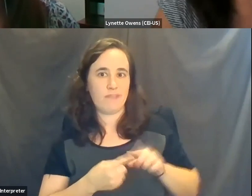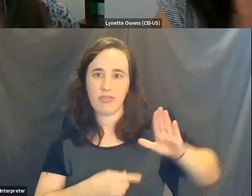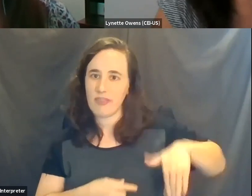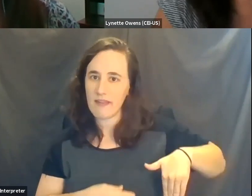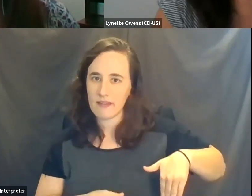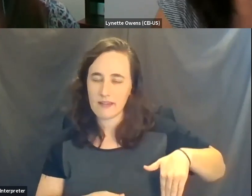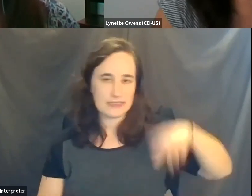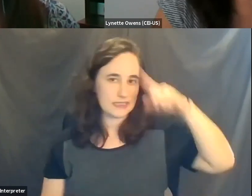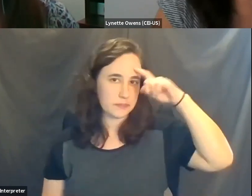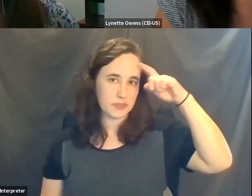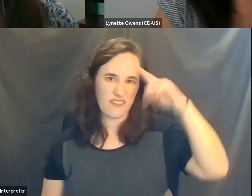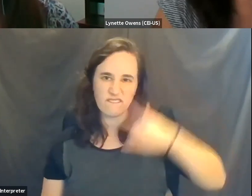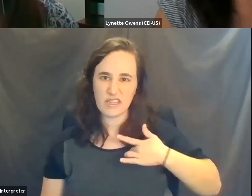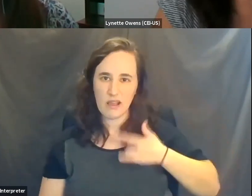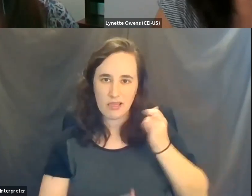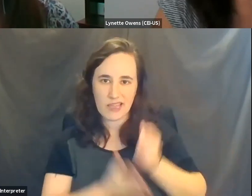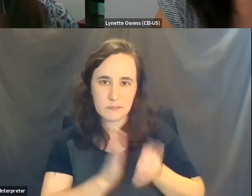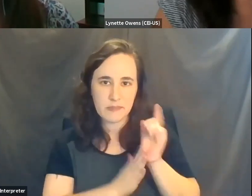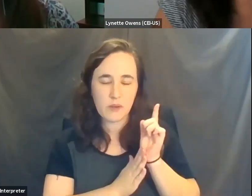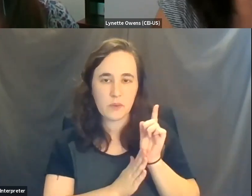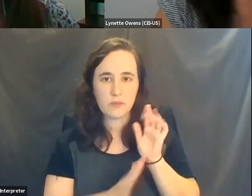some time wasted because we were